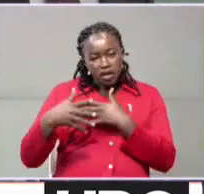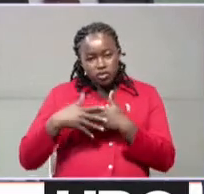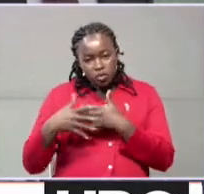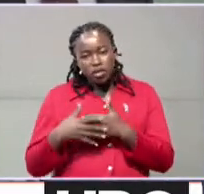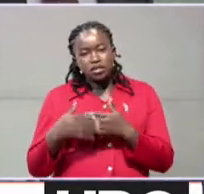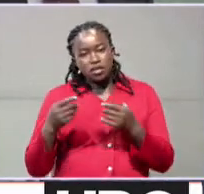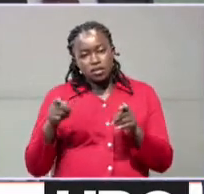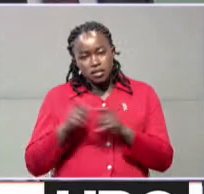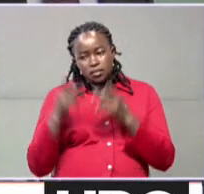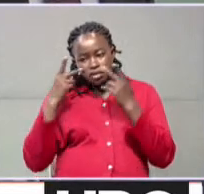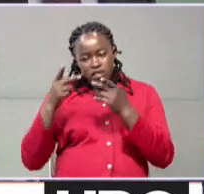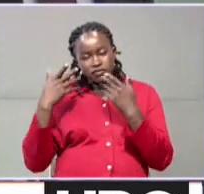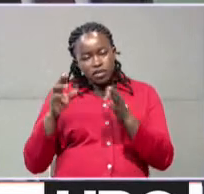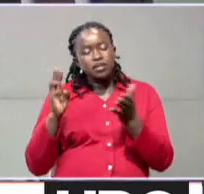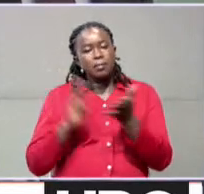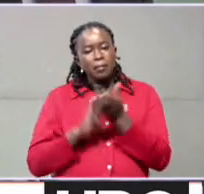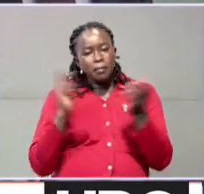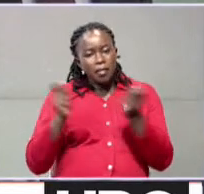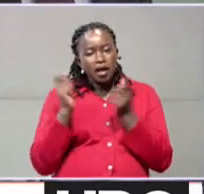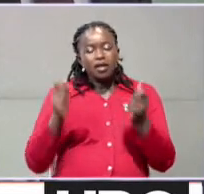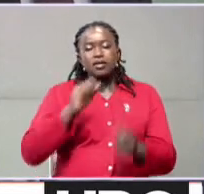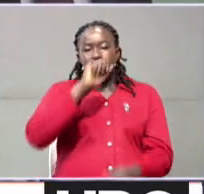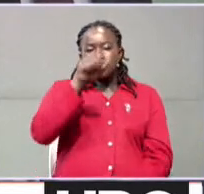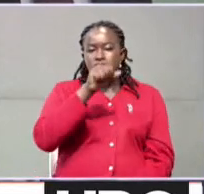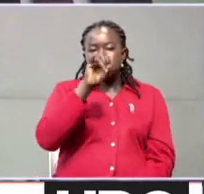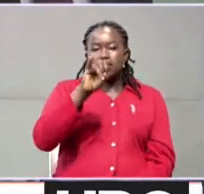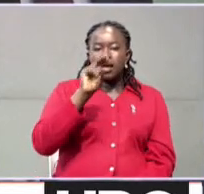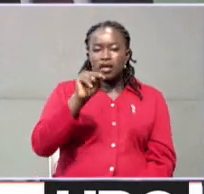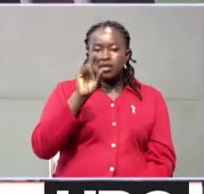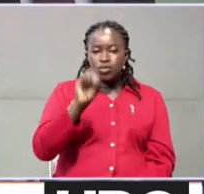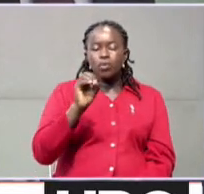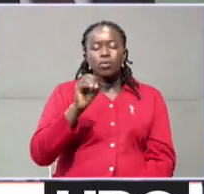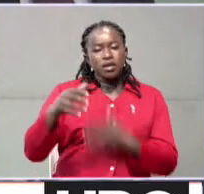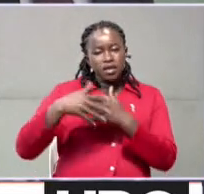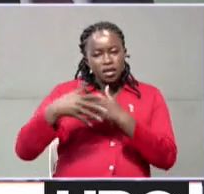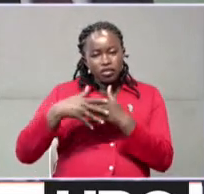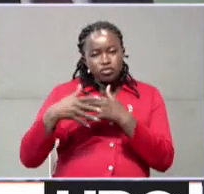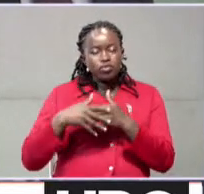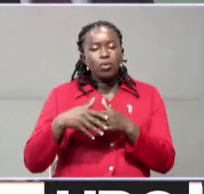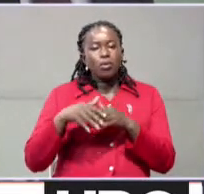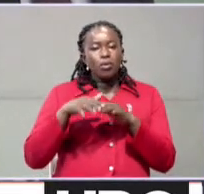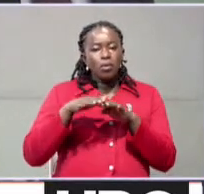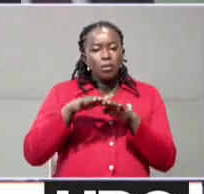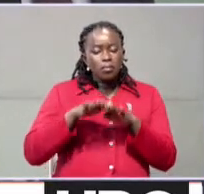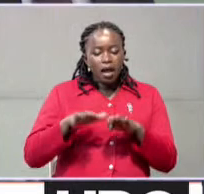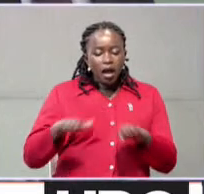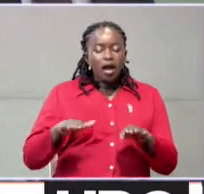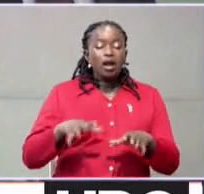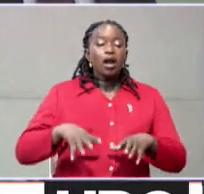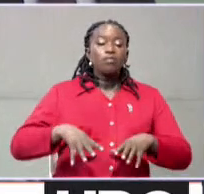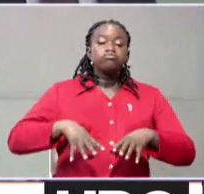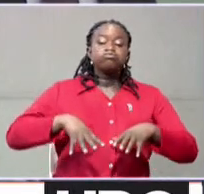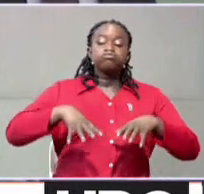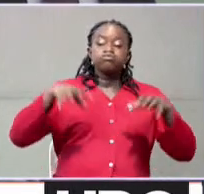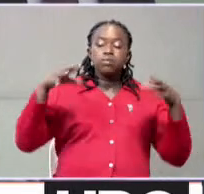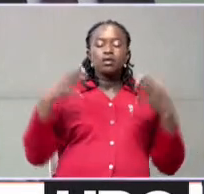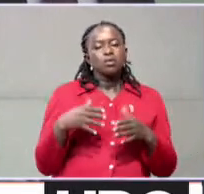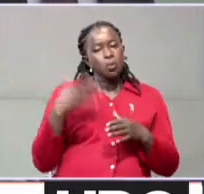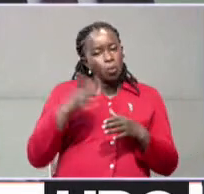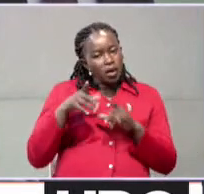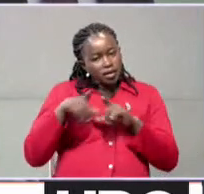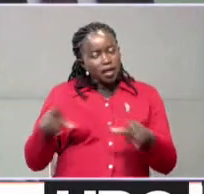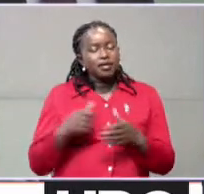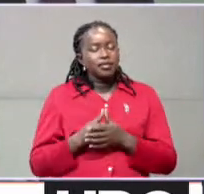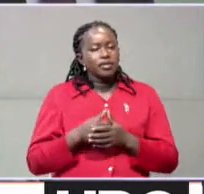have seen in bali say no industrial park flooded they are all in wetlands why couldn't you